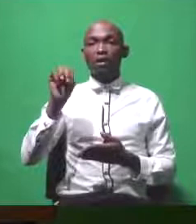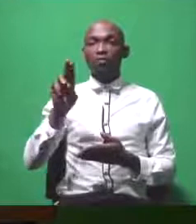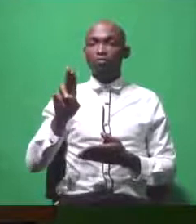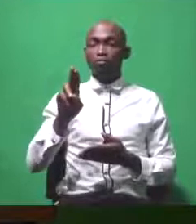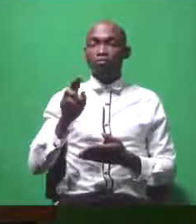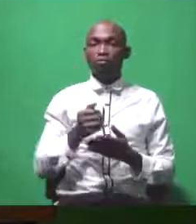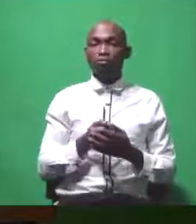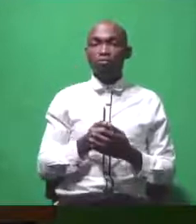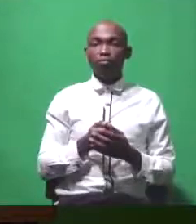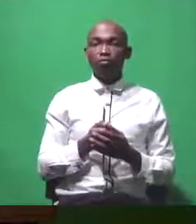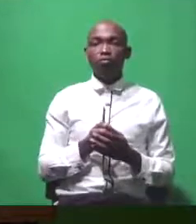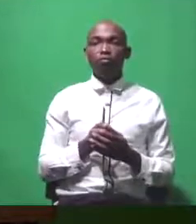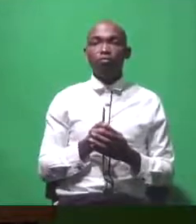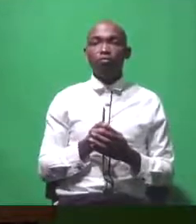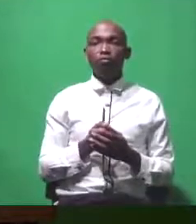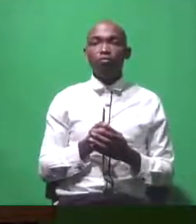joint